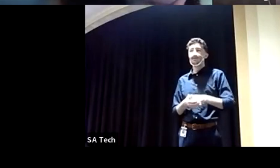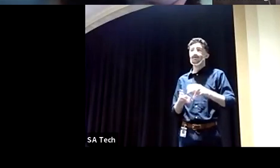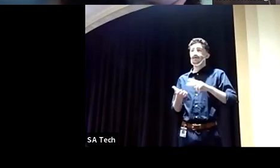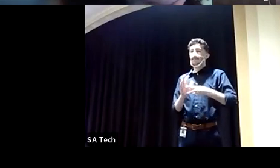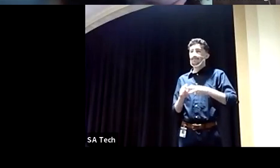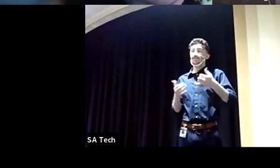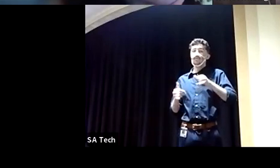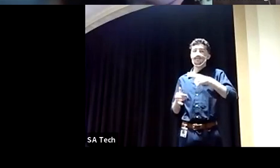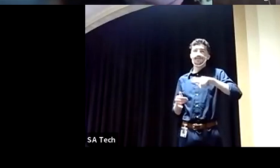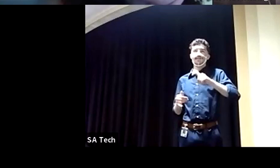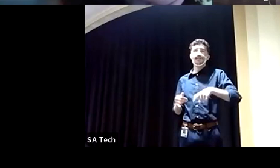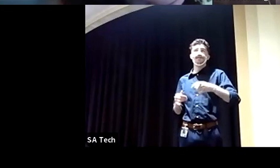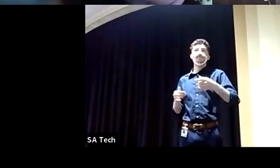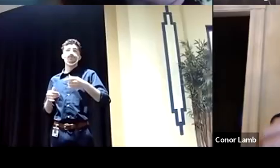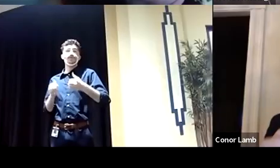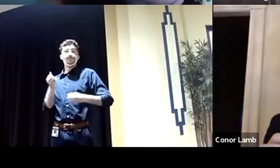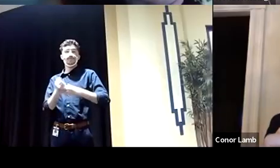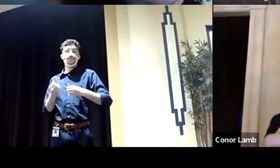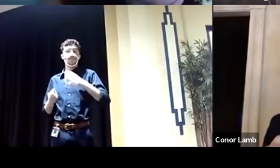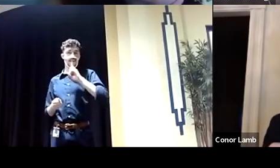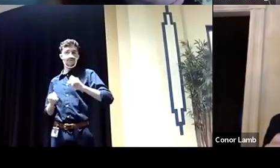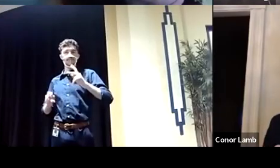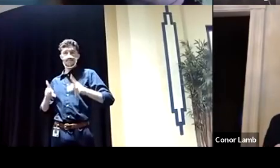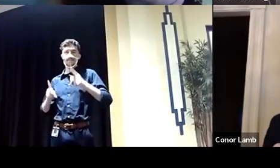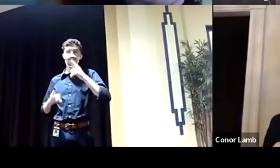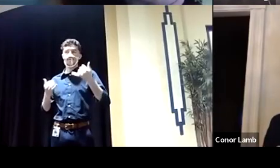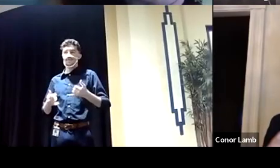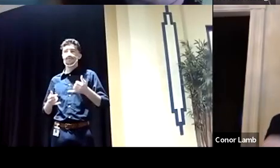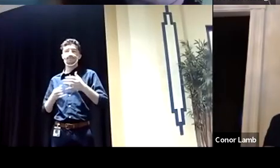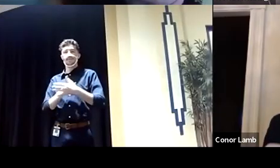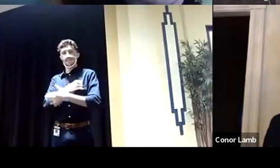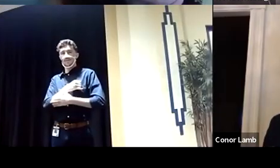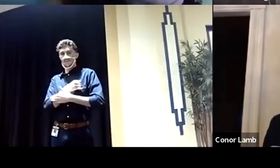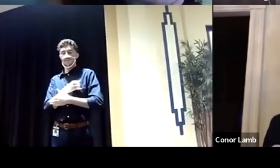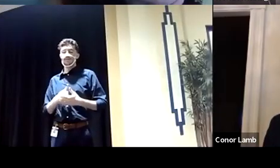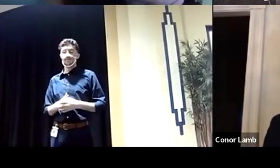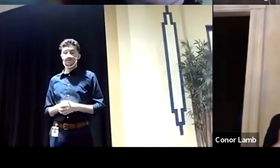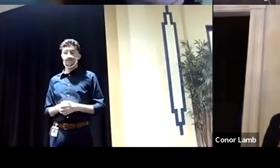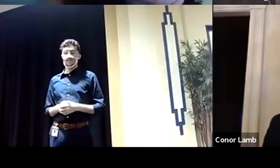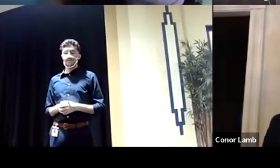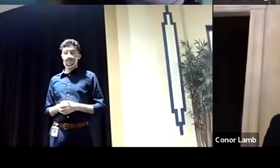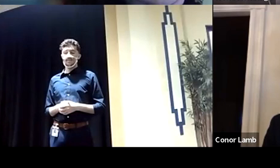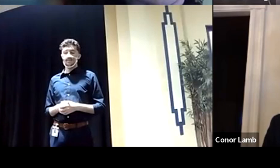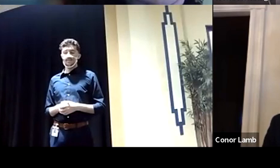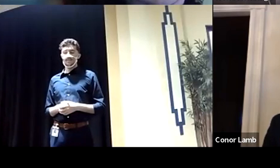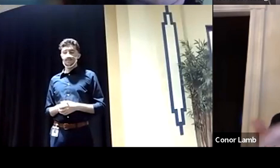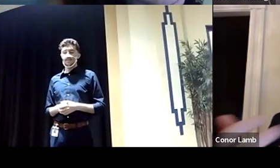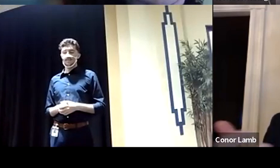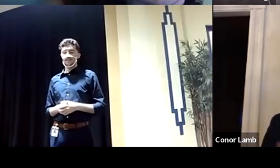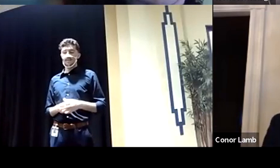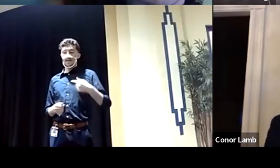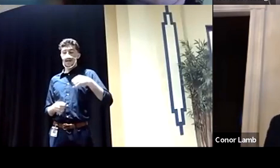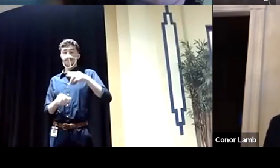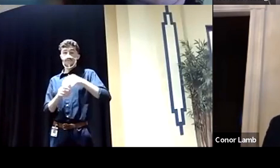people in our state. It's very important that we incorporate these people into our society legally. There's nowhere else that they're going to go. I have voted that before and